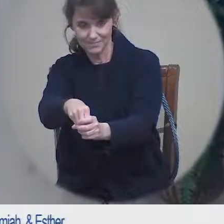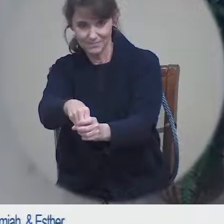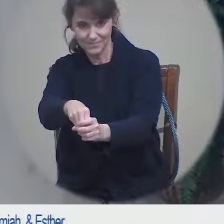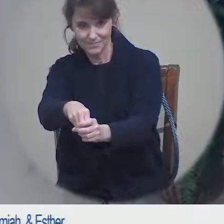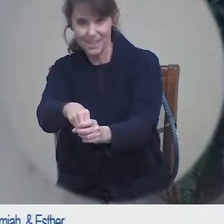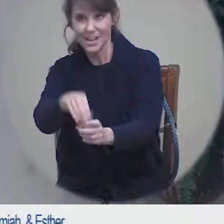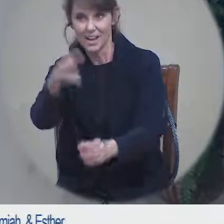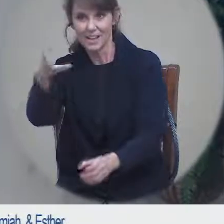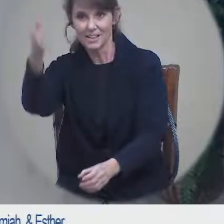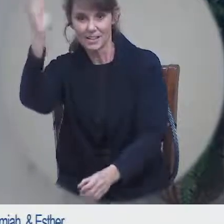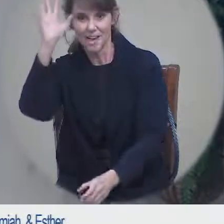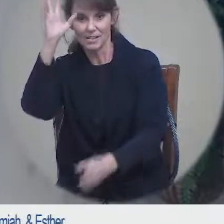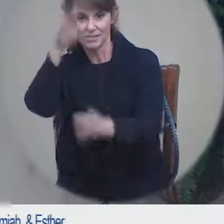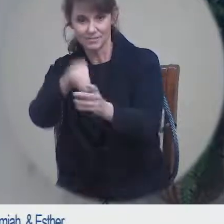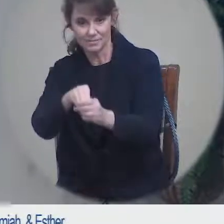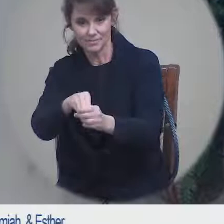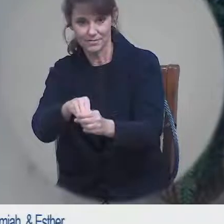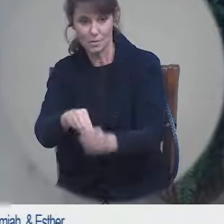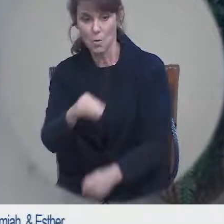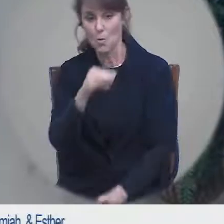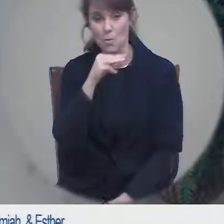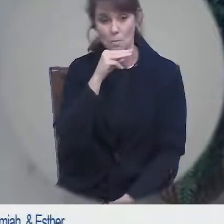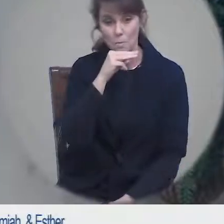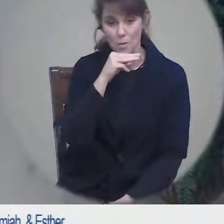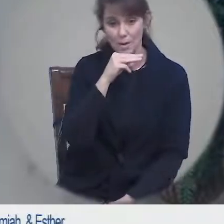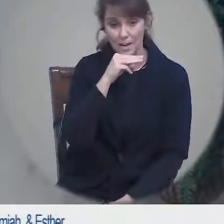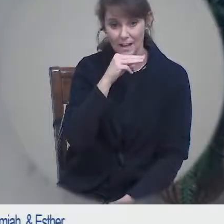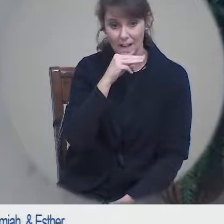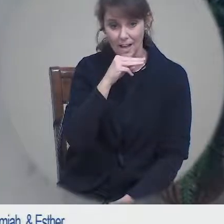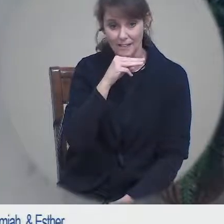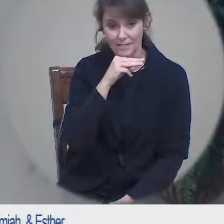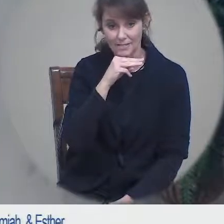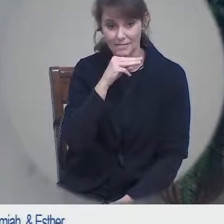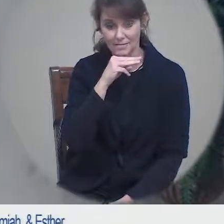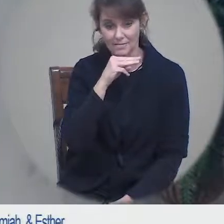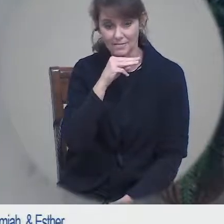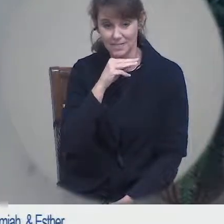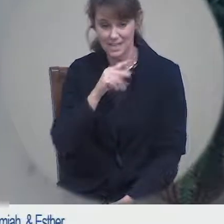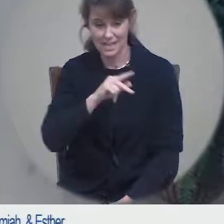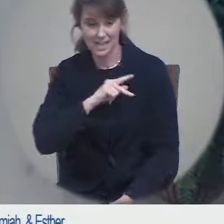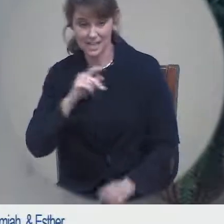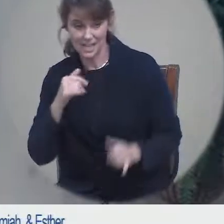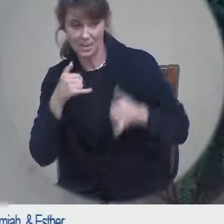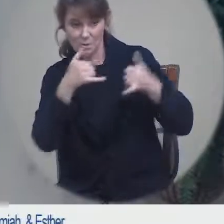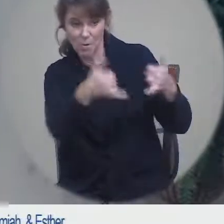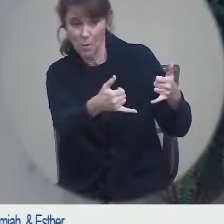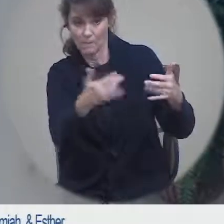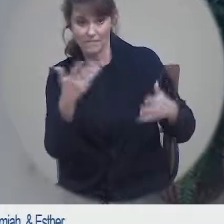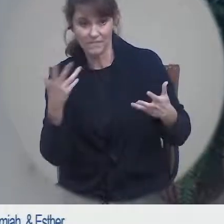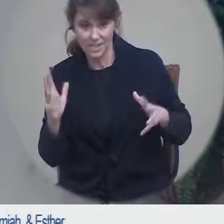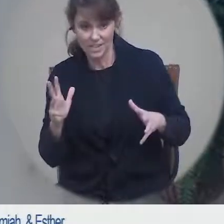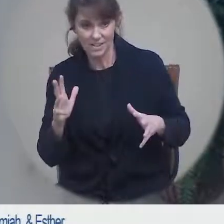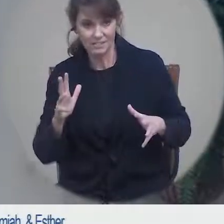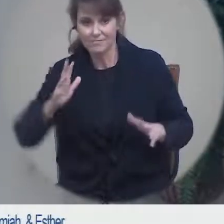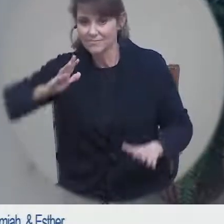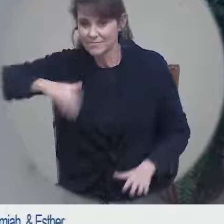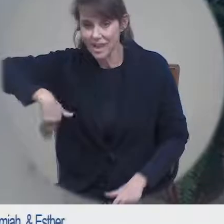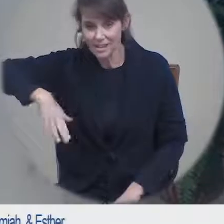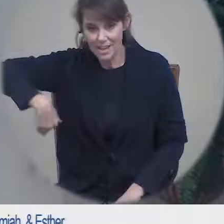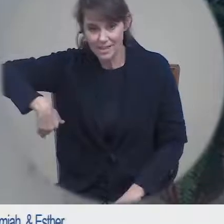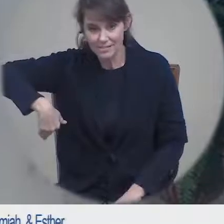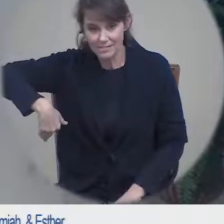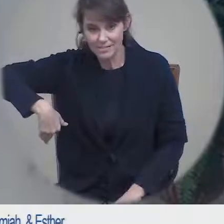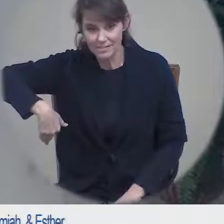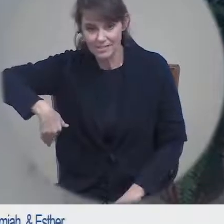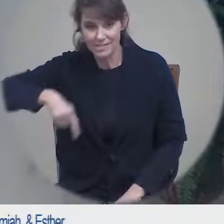happens here. Mordecai, who was not recognized, he hadn't been rewarded. The fact is, he was in the crosshairs of Haman, one